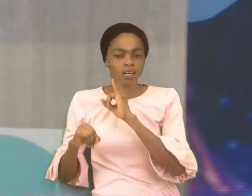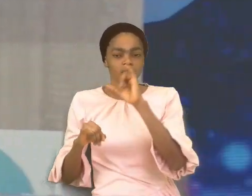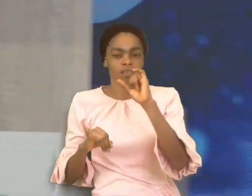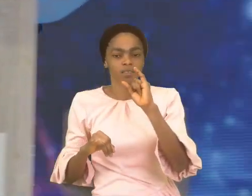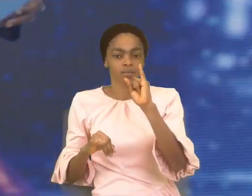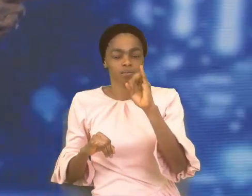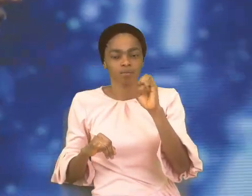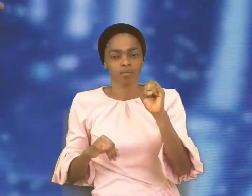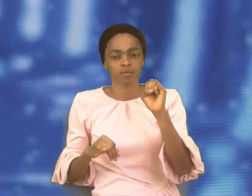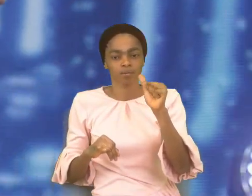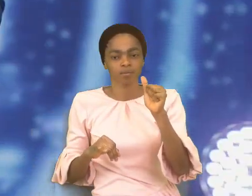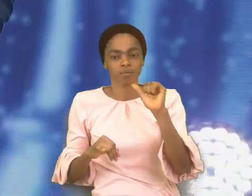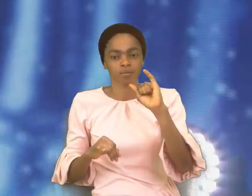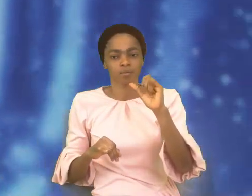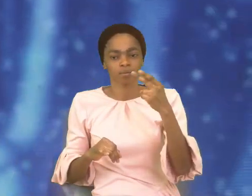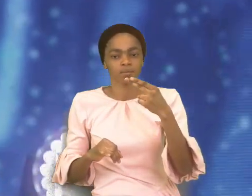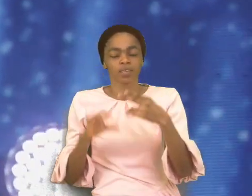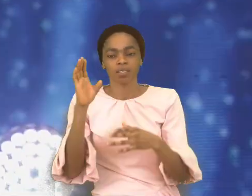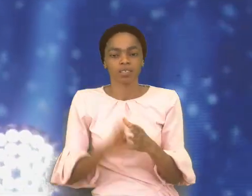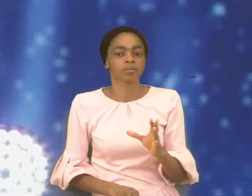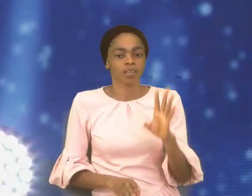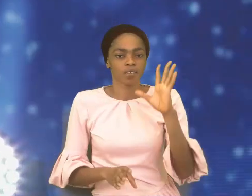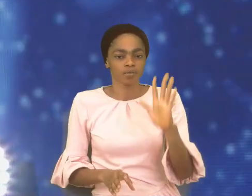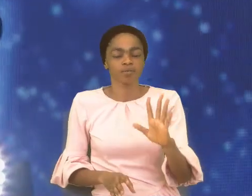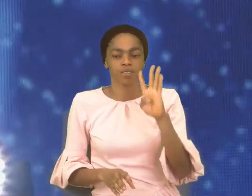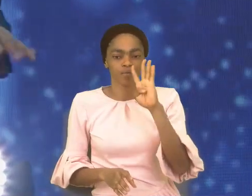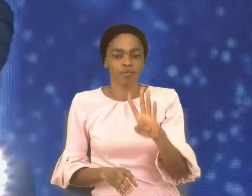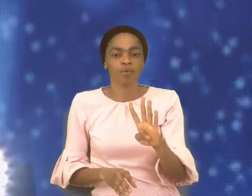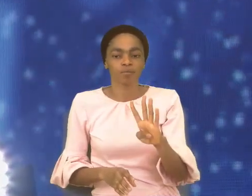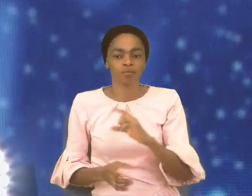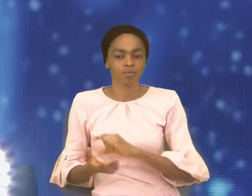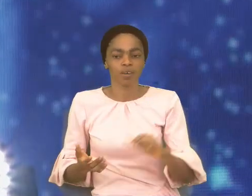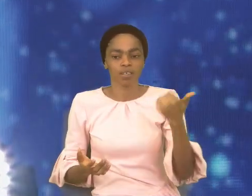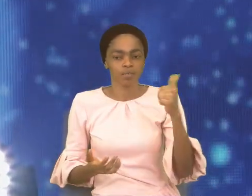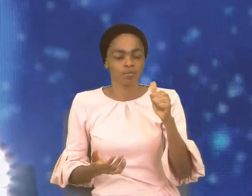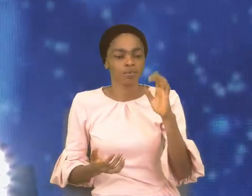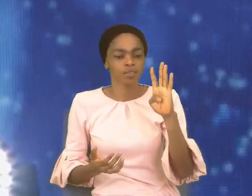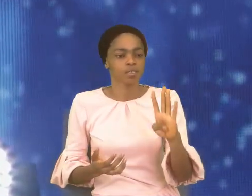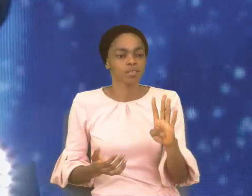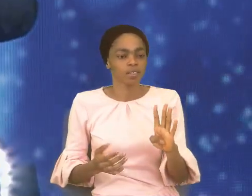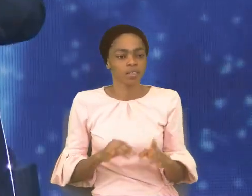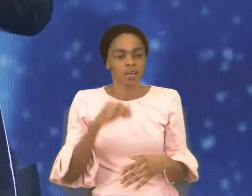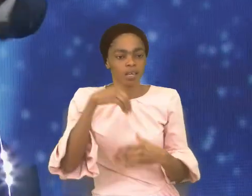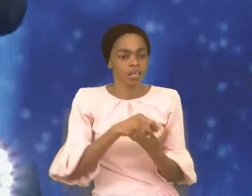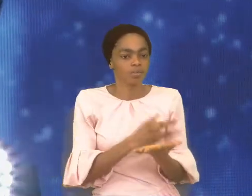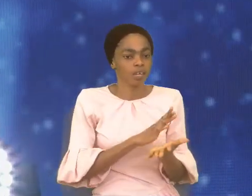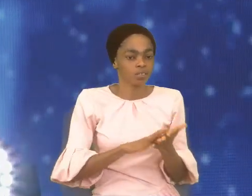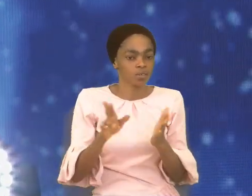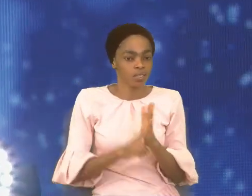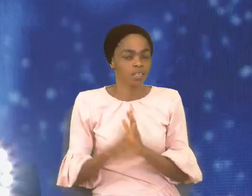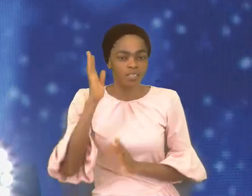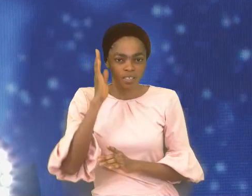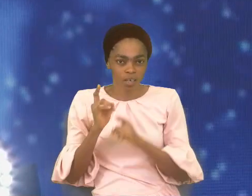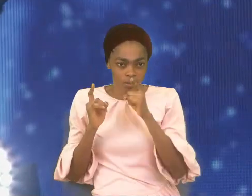It says, in righteousness shalt thou be established, thou shalt be far